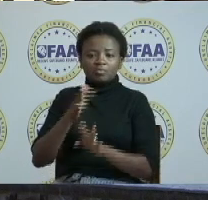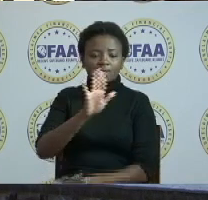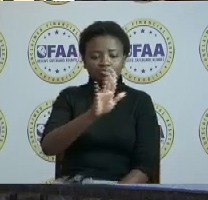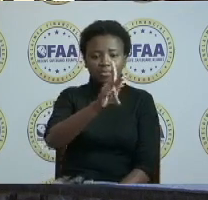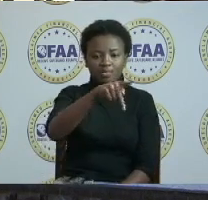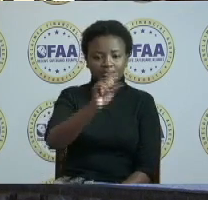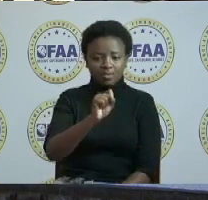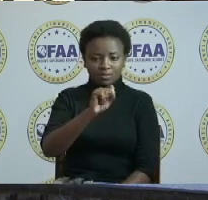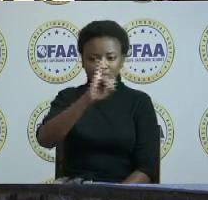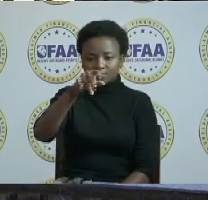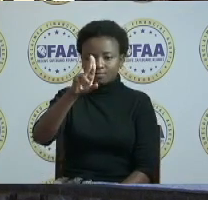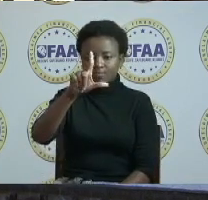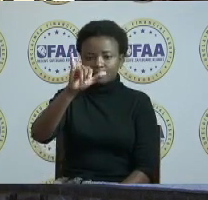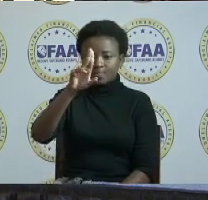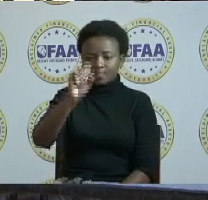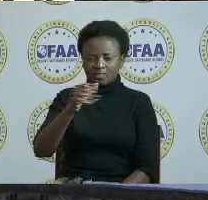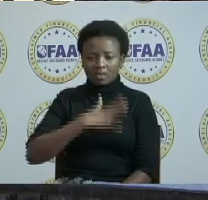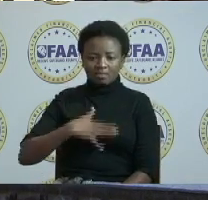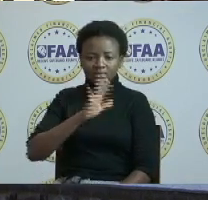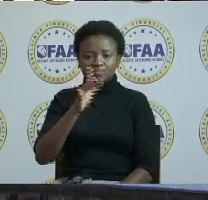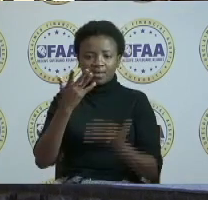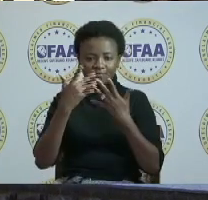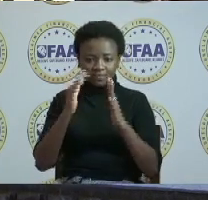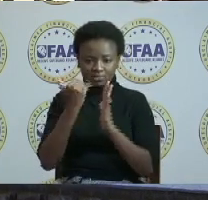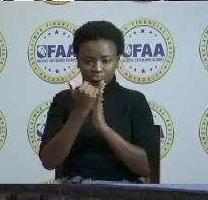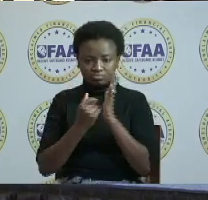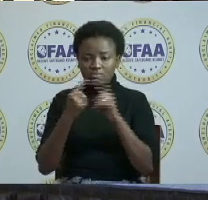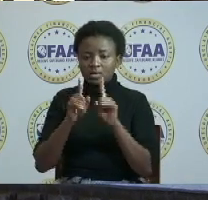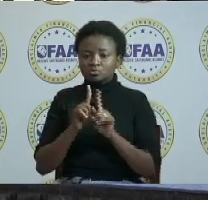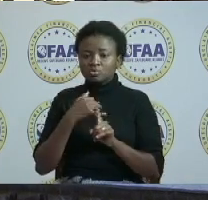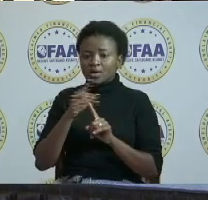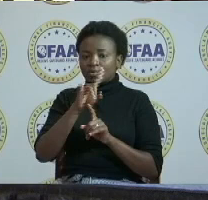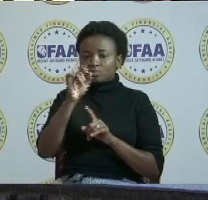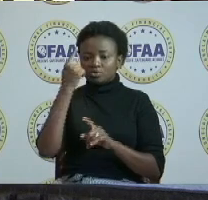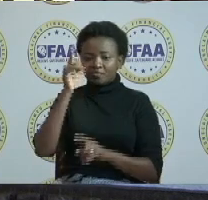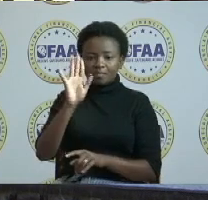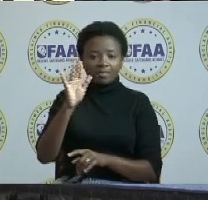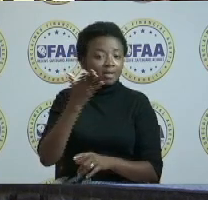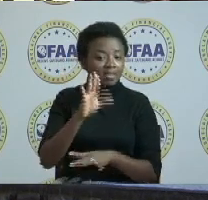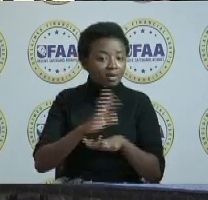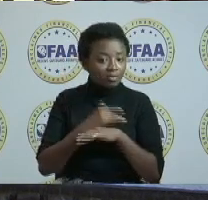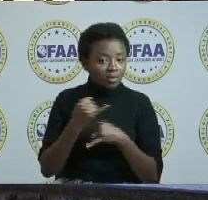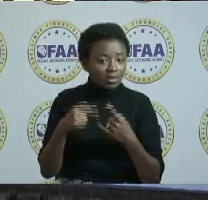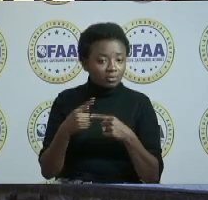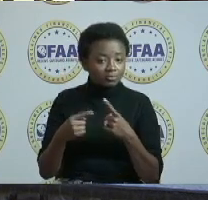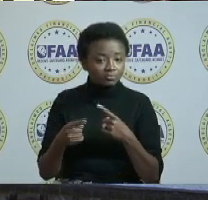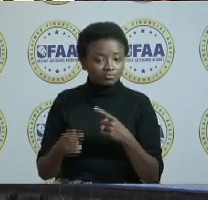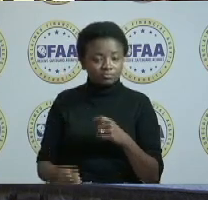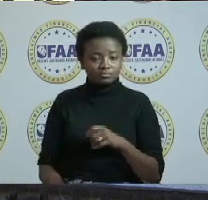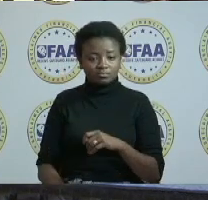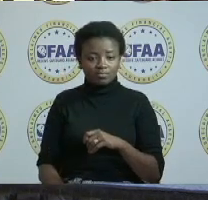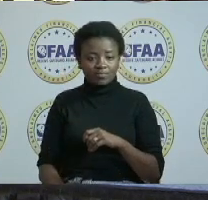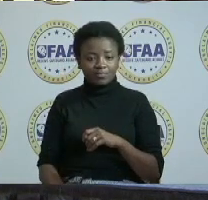Dr. Julius Muya, to just wrap up his session. But we have a question for him. I don't know if we have him online.